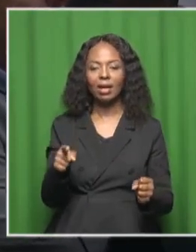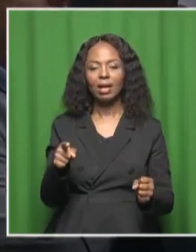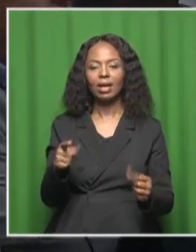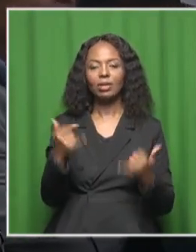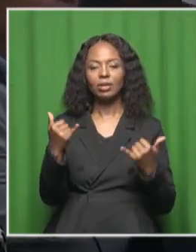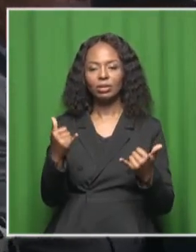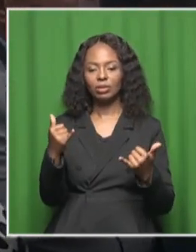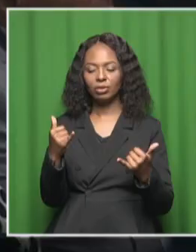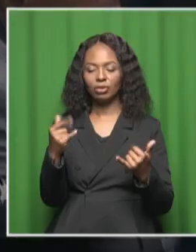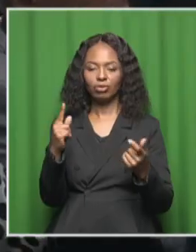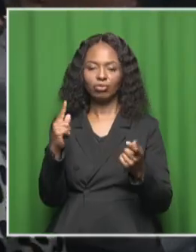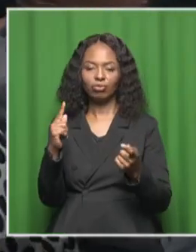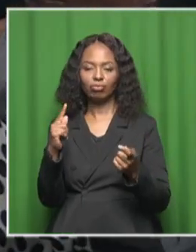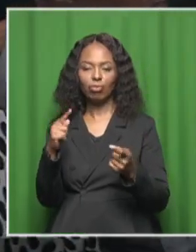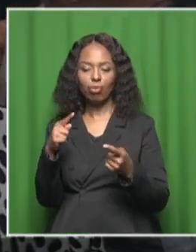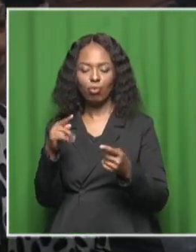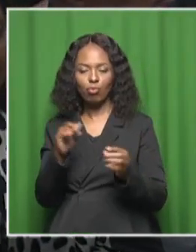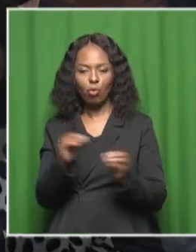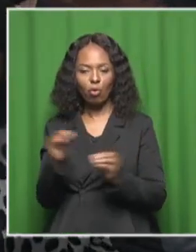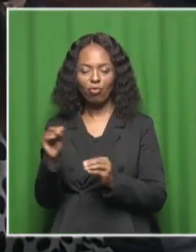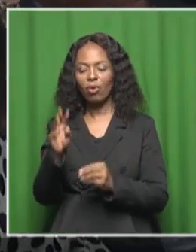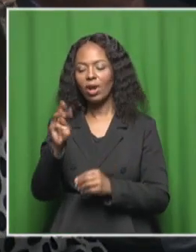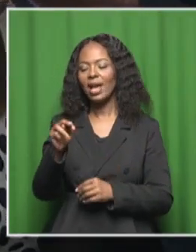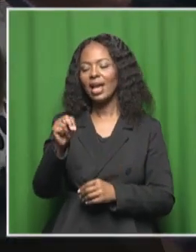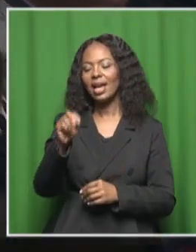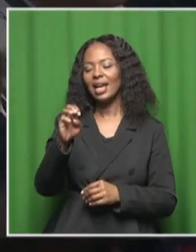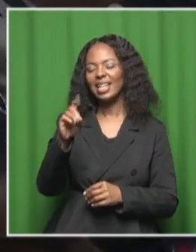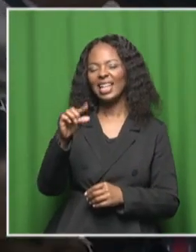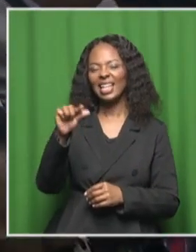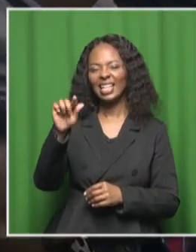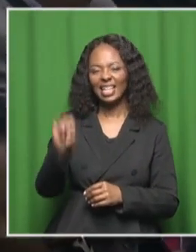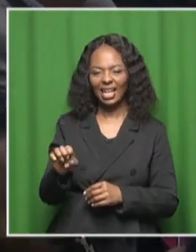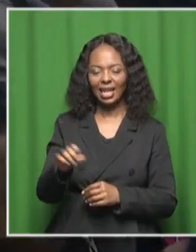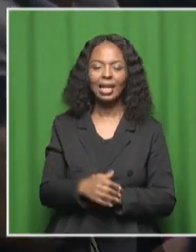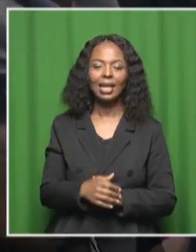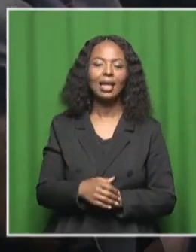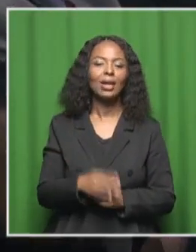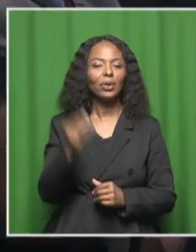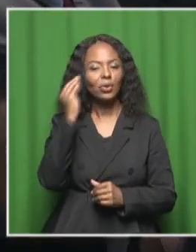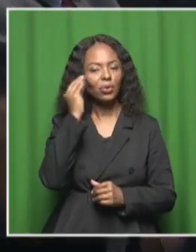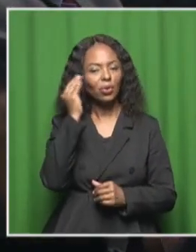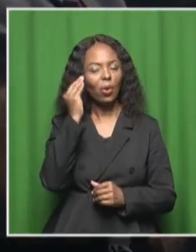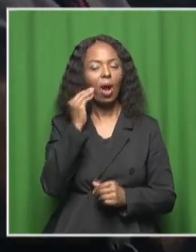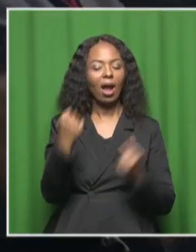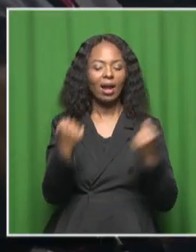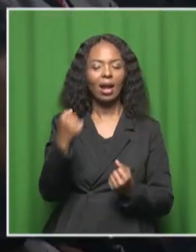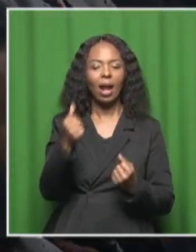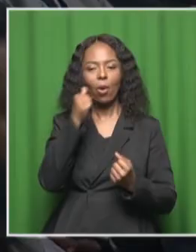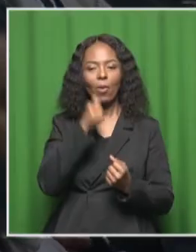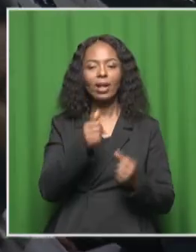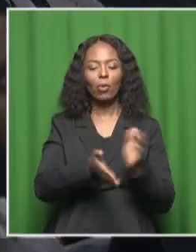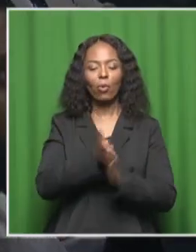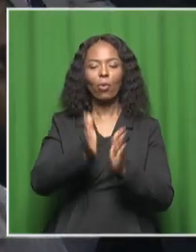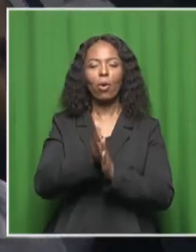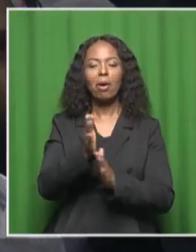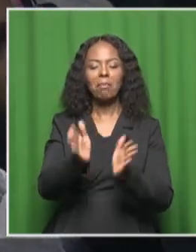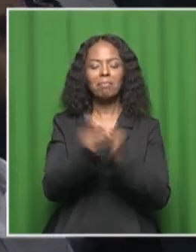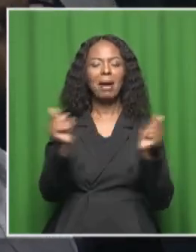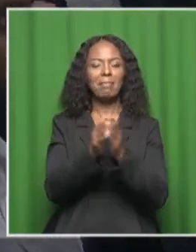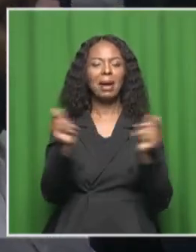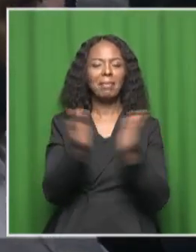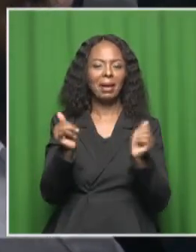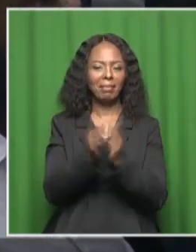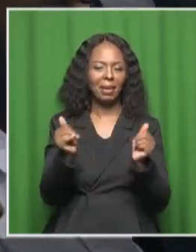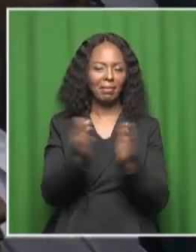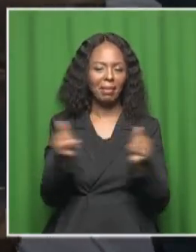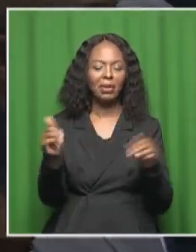bring something better?" And moving the needle, and it's the needle of a car. When it moves quicker. It doesn't move slow. So that's him.